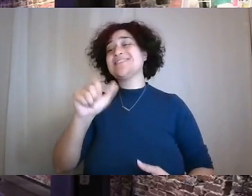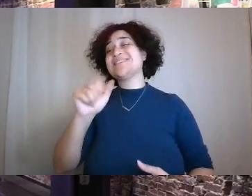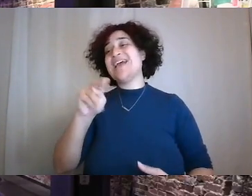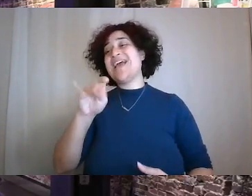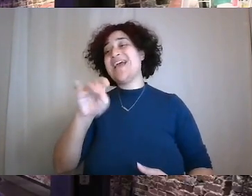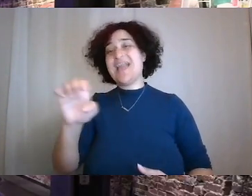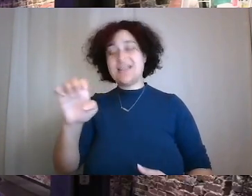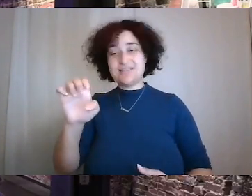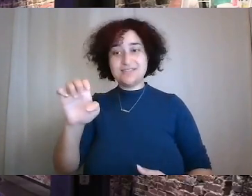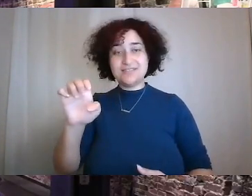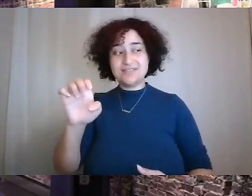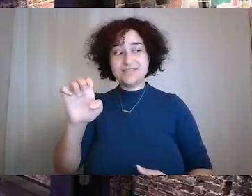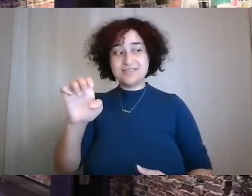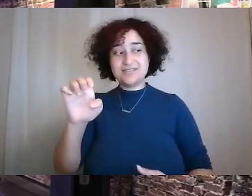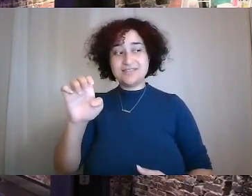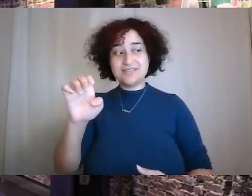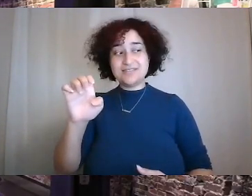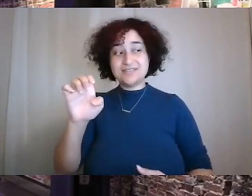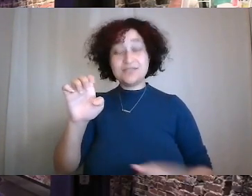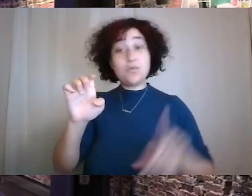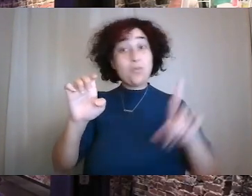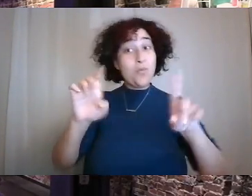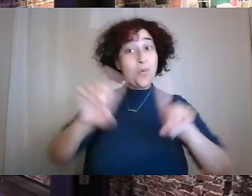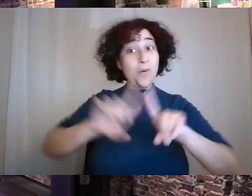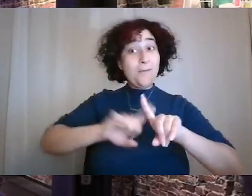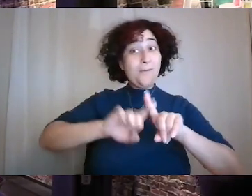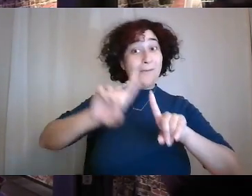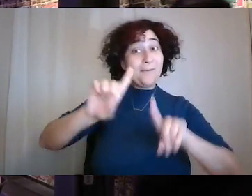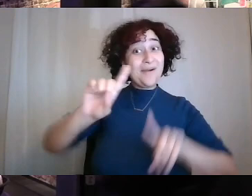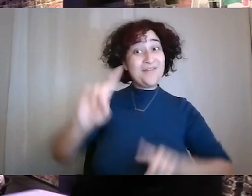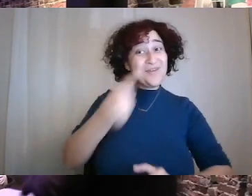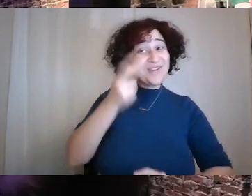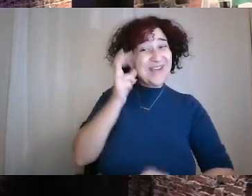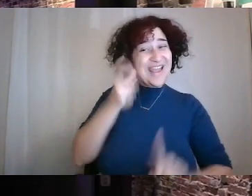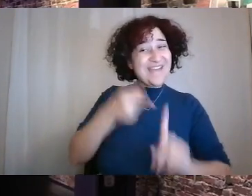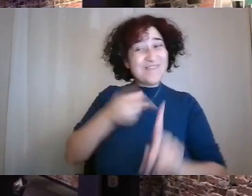But first, oh, we're going to hear from Olga. Yeah. Olga. Next.